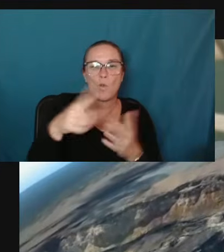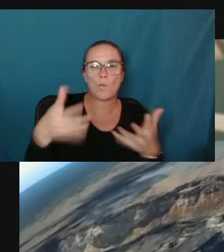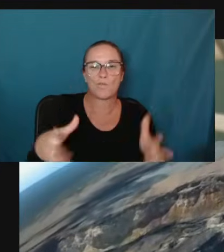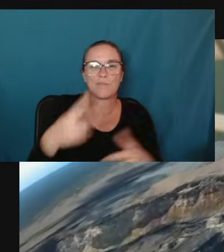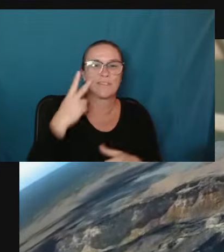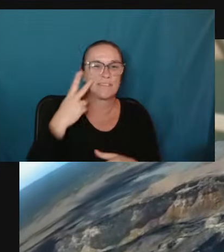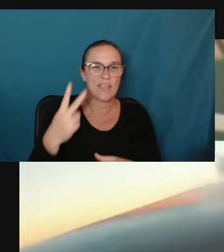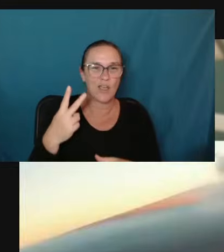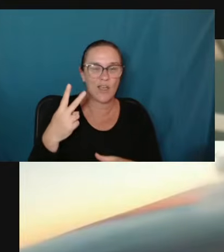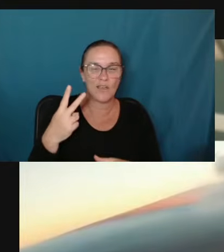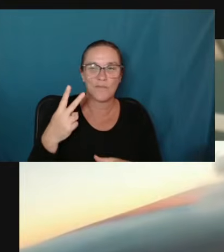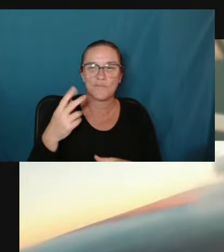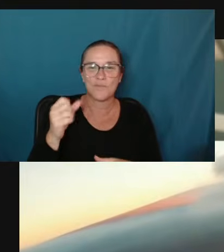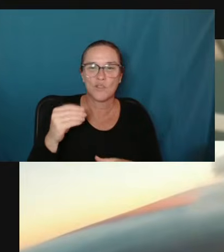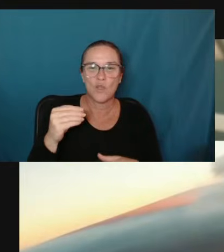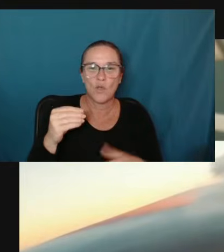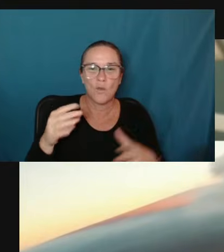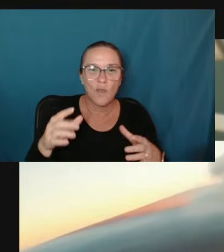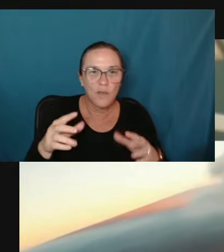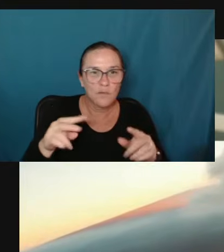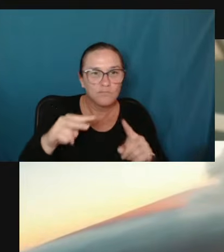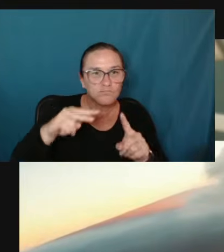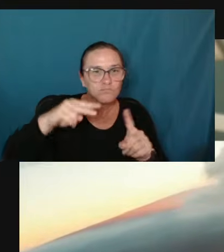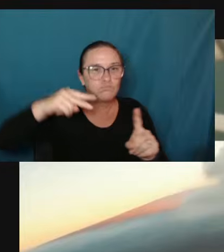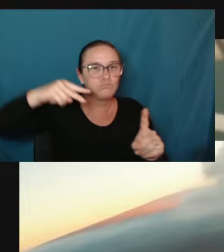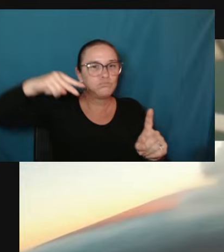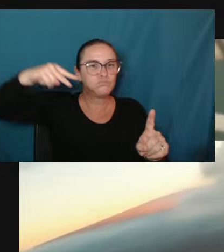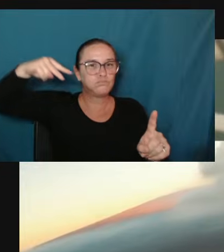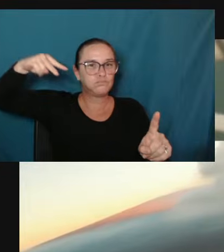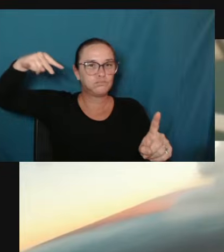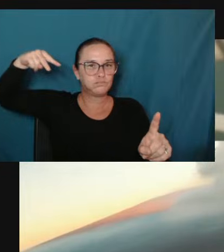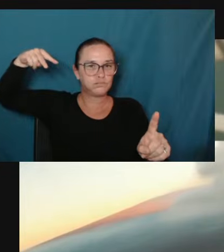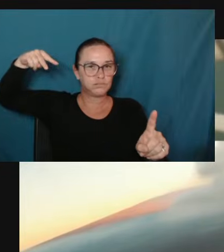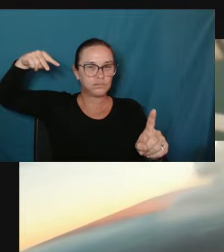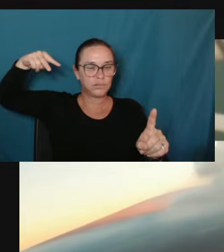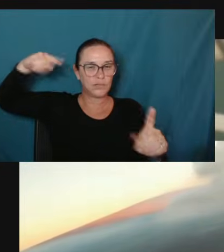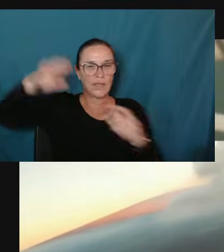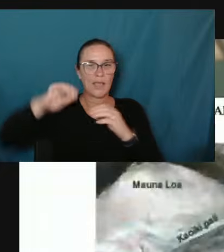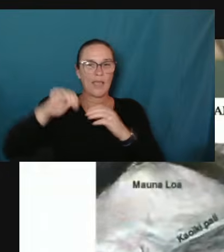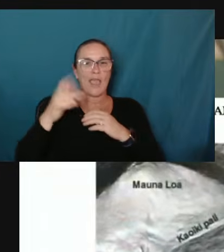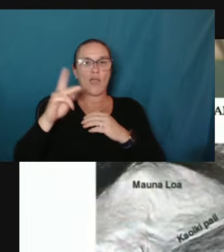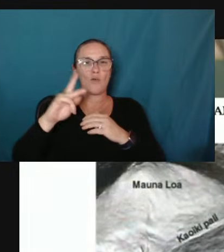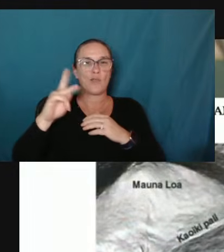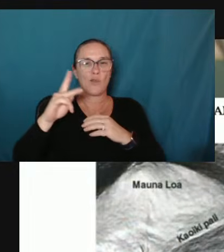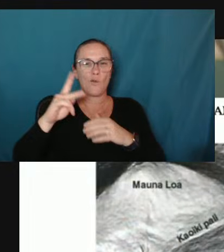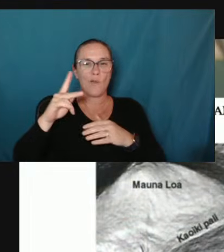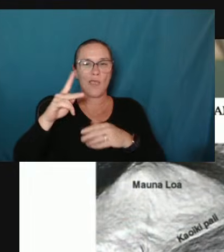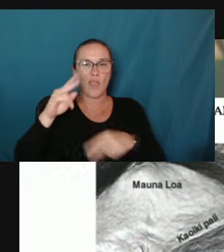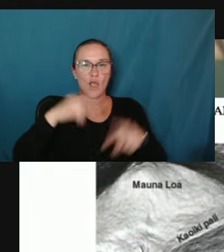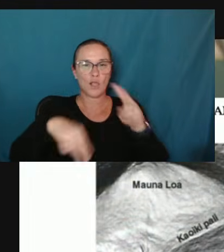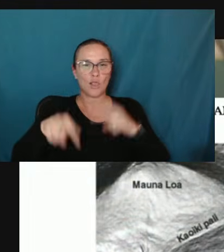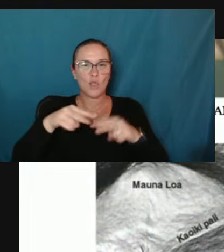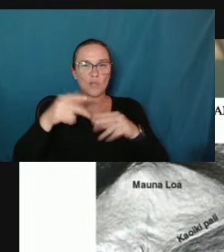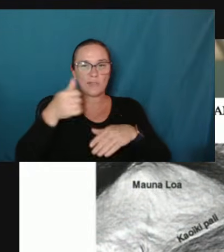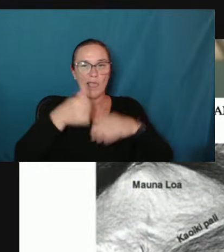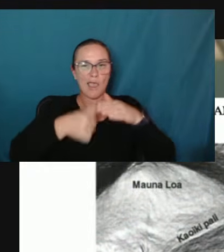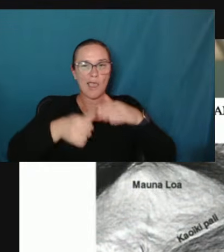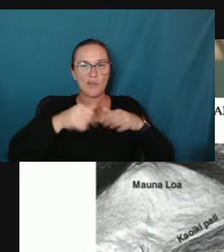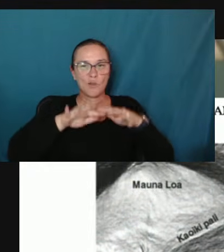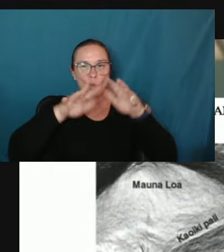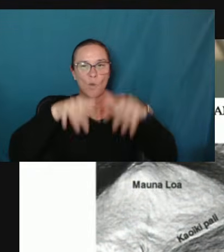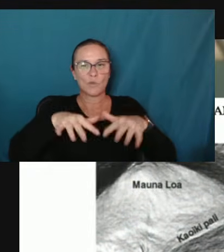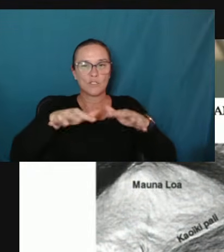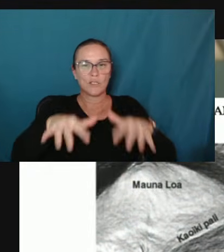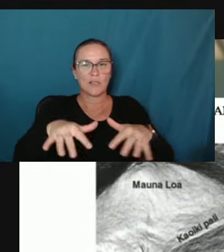back out and think of how Kilauea looks on the ocean floor. So Hawaiian